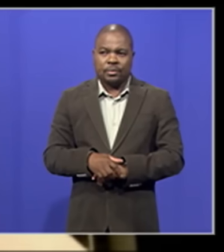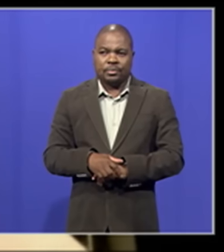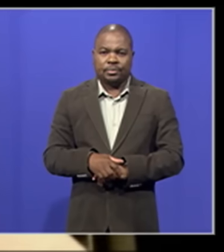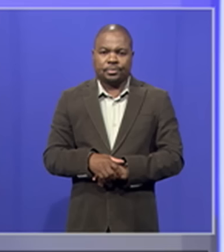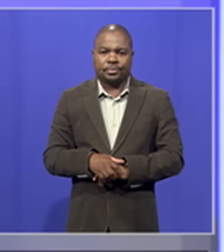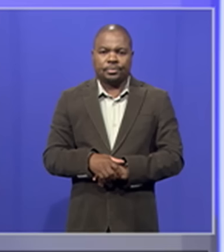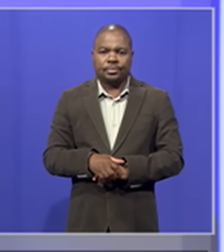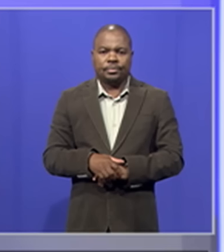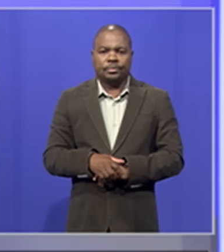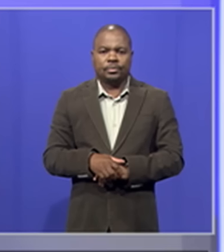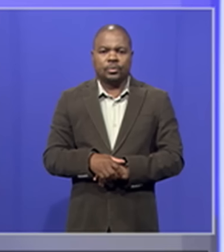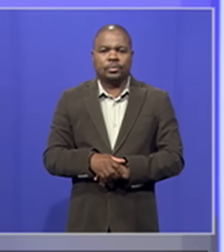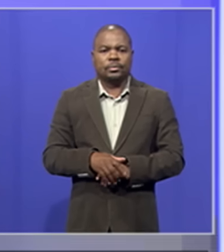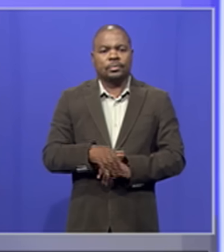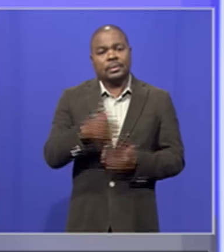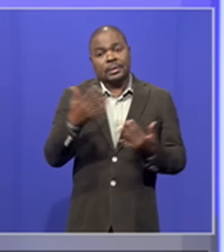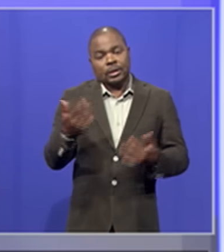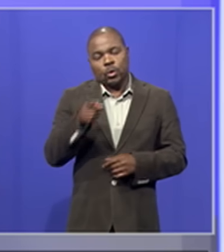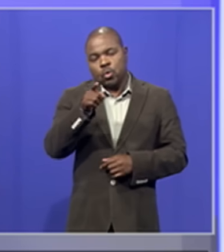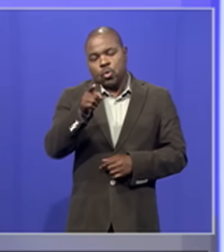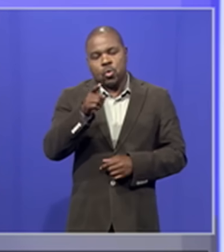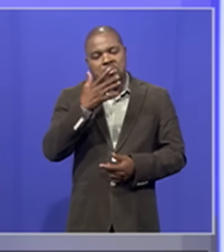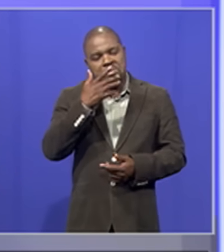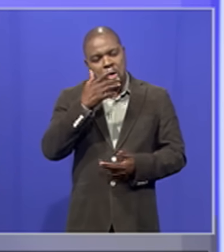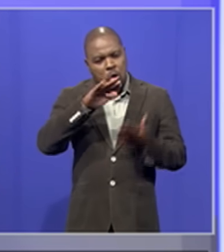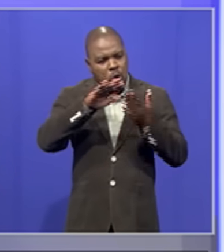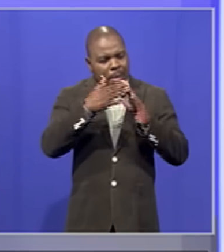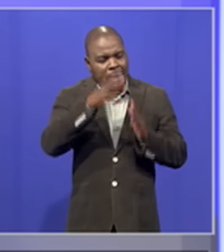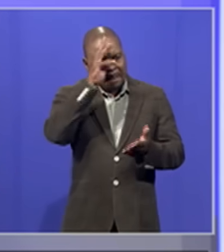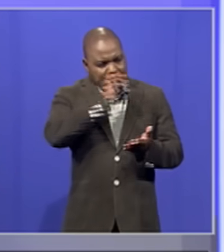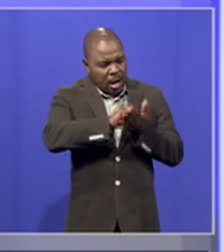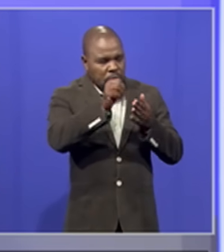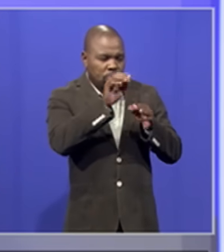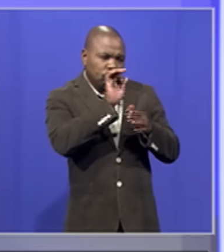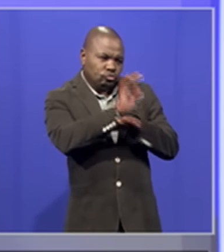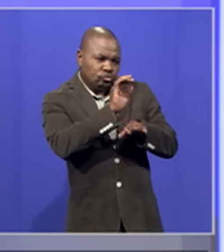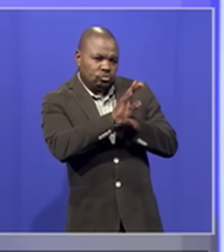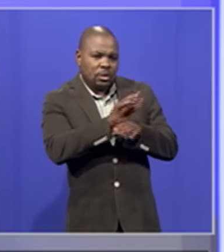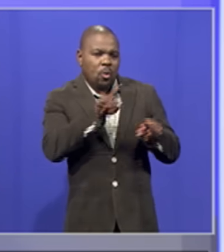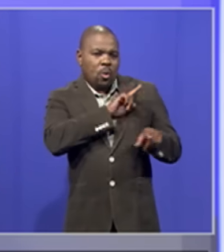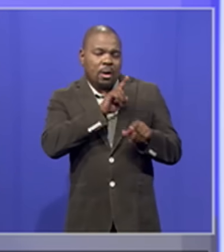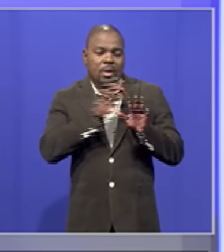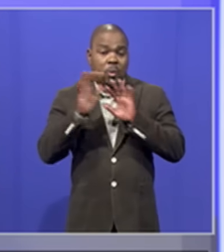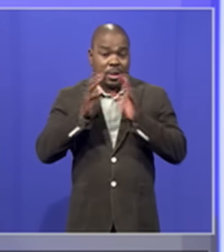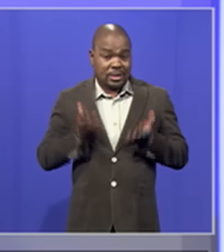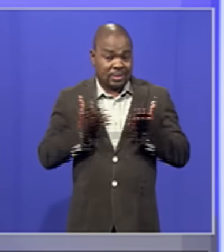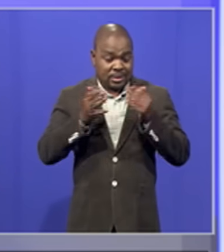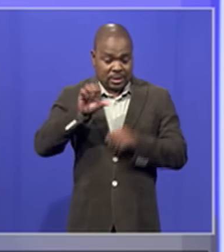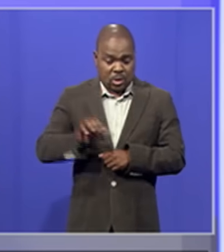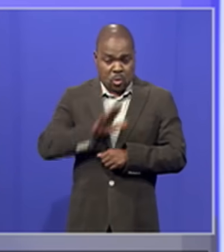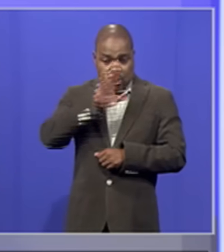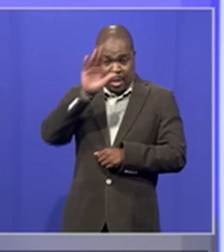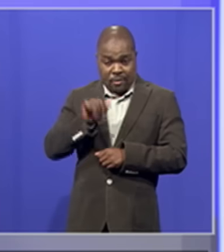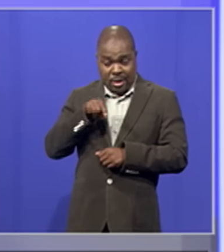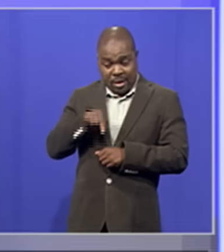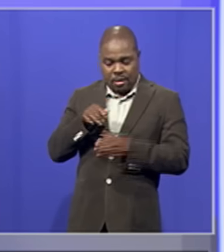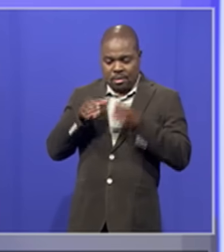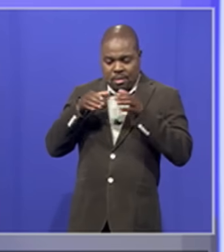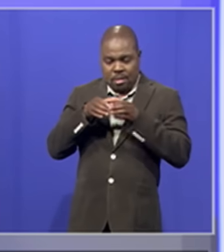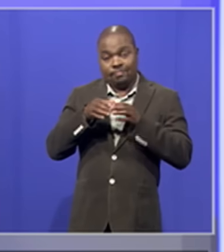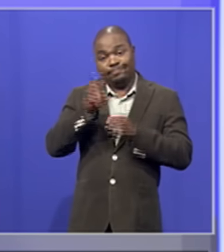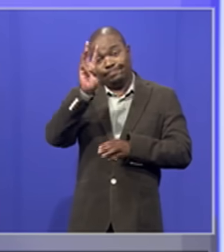gomme ge le fana ka molaetša go badudi kudu ka ge e le gore ba le ba ditirelo tša kakanyo ya boso ka Afrika Borwa SARS ba